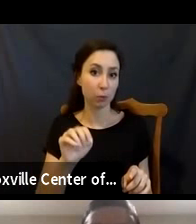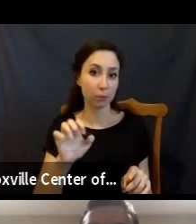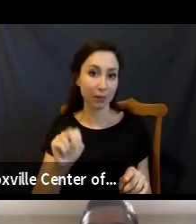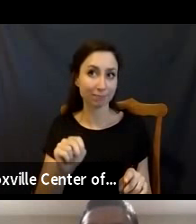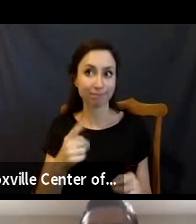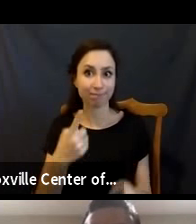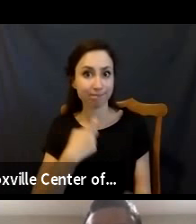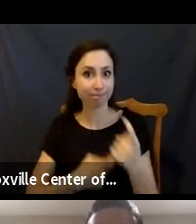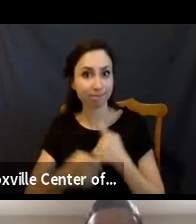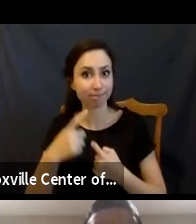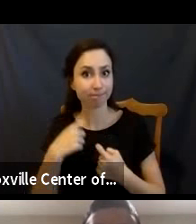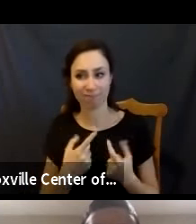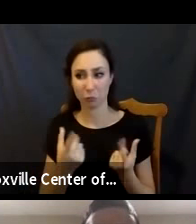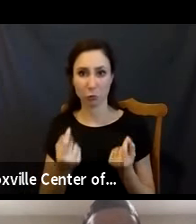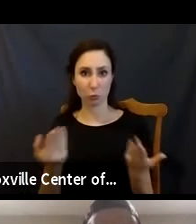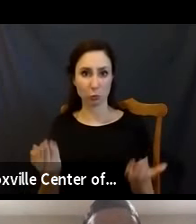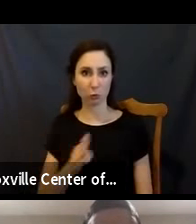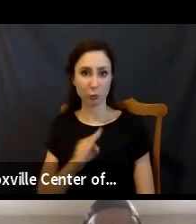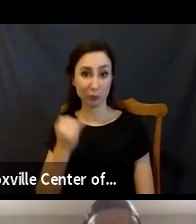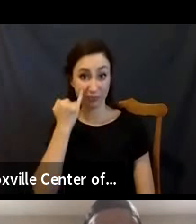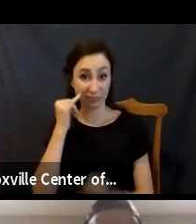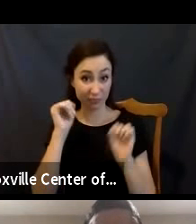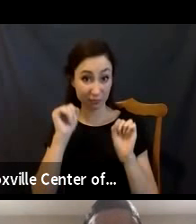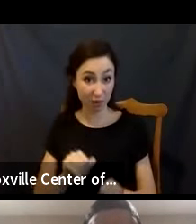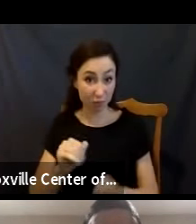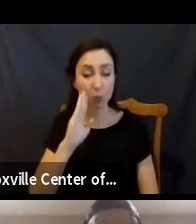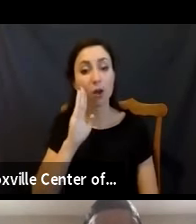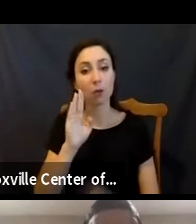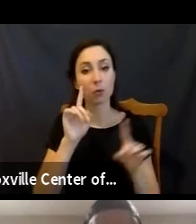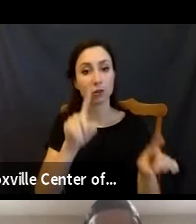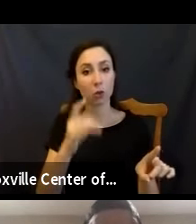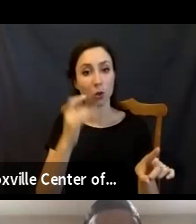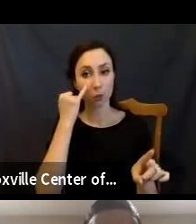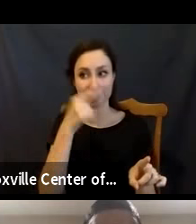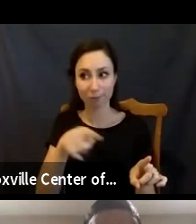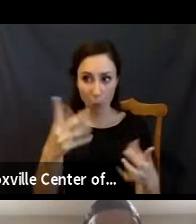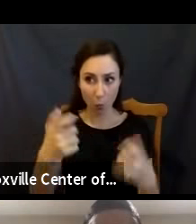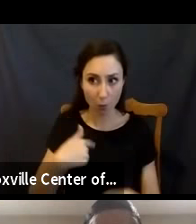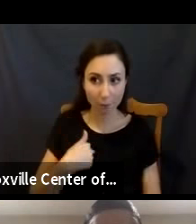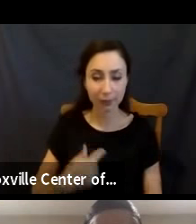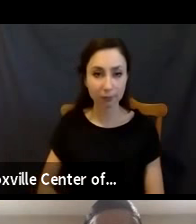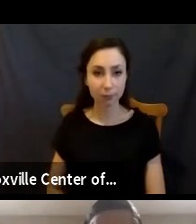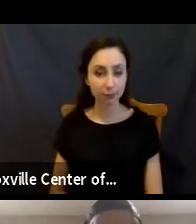that's possible, I will go if anybody wants me to.